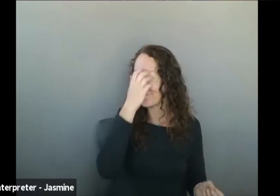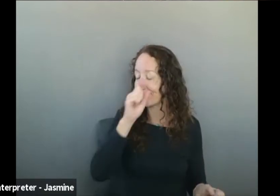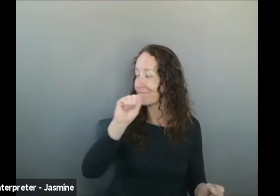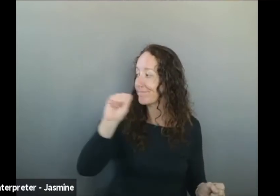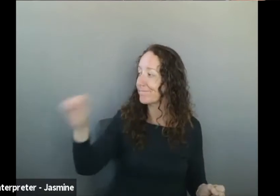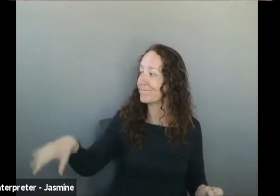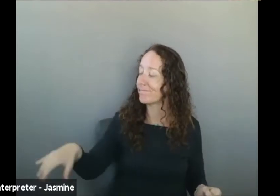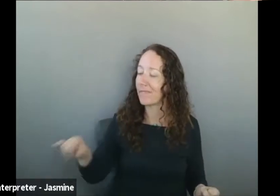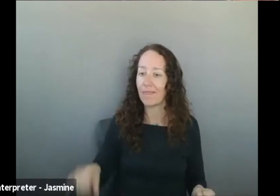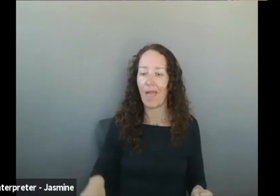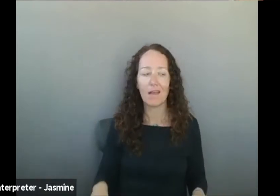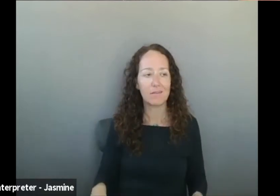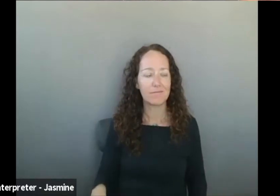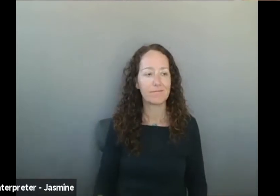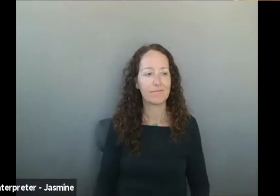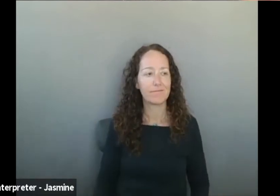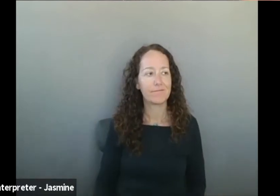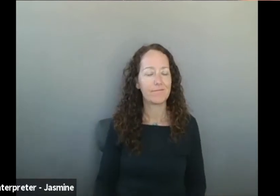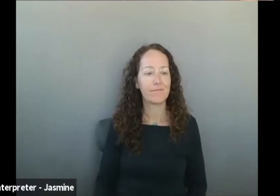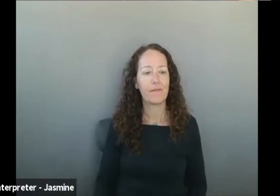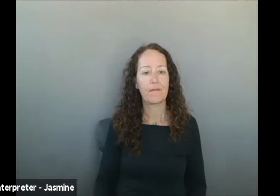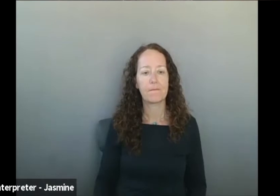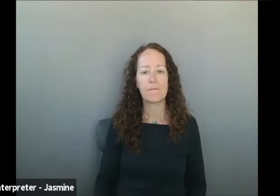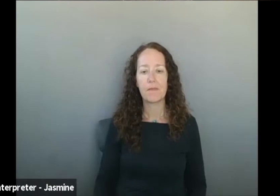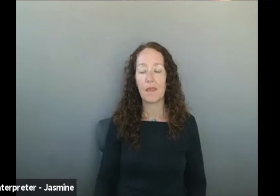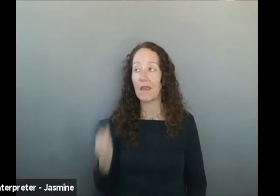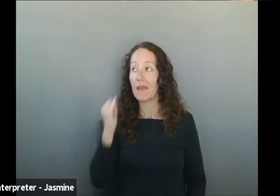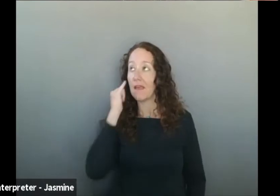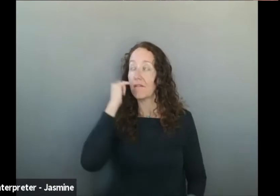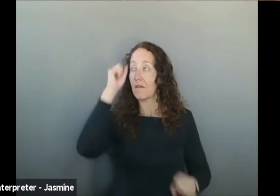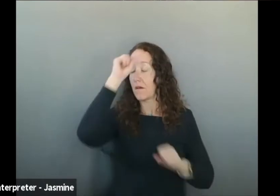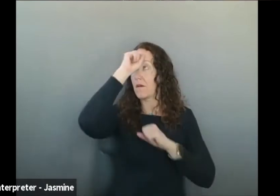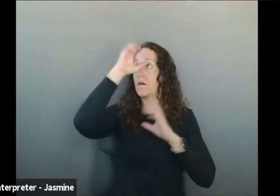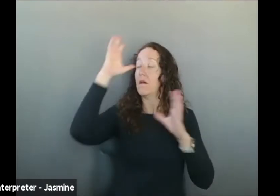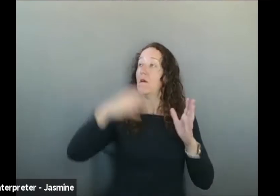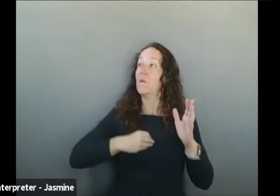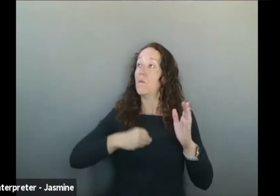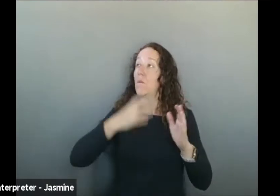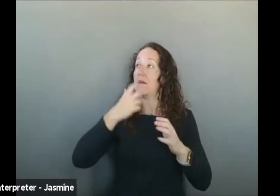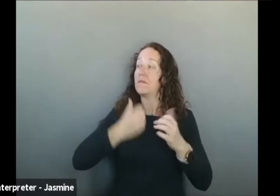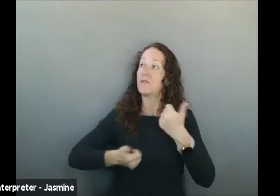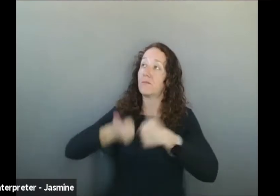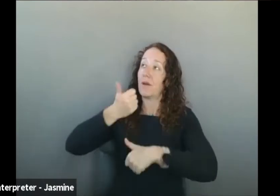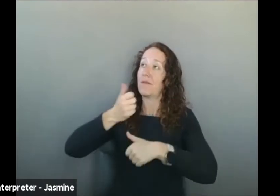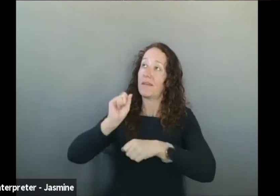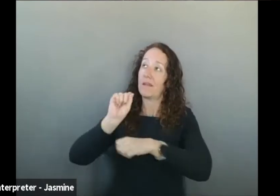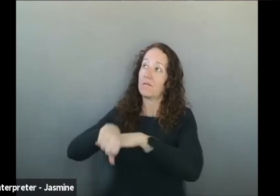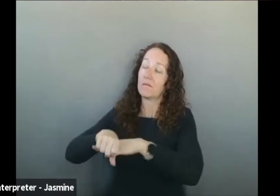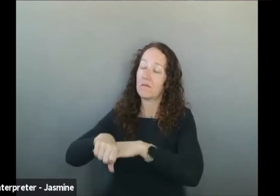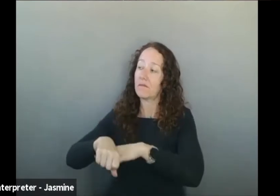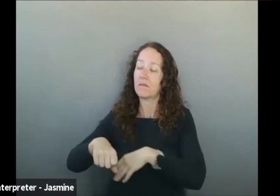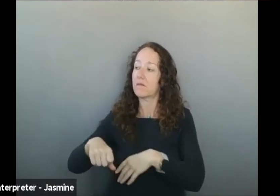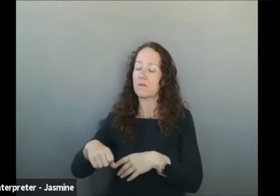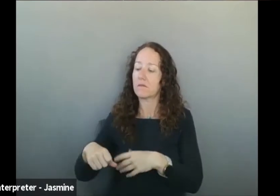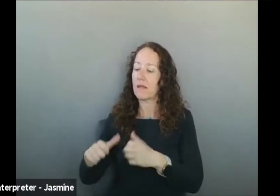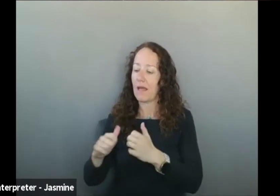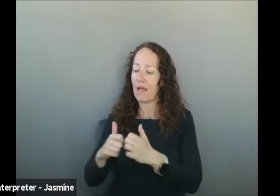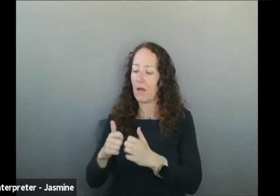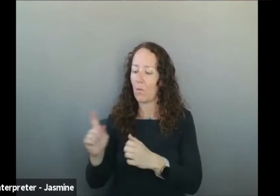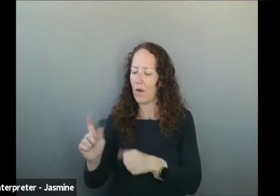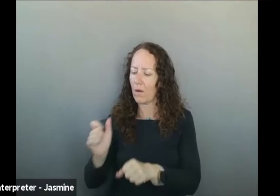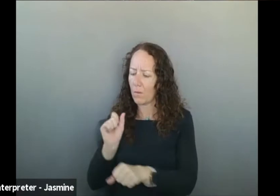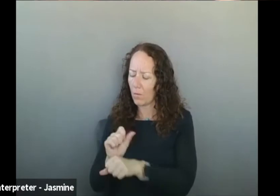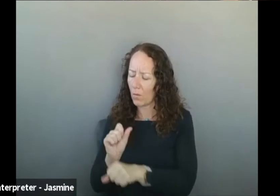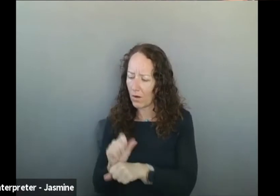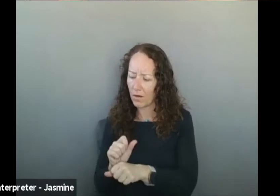shows up, being like, that's not the way we want to work. So how would we build that differently? So yeah, I think it's the conventional wisdom.